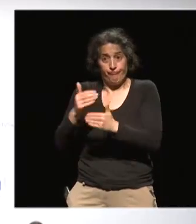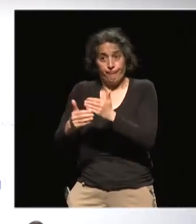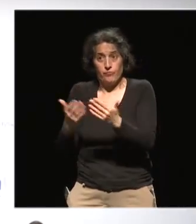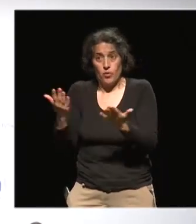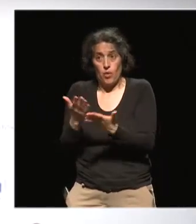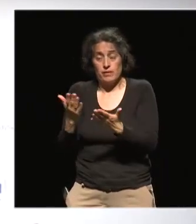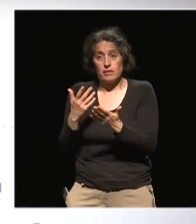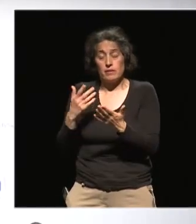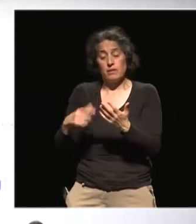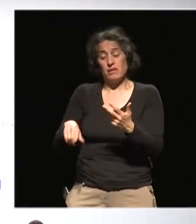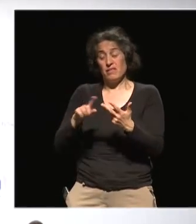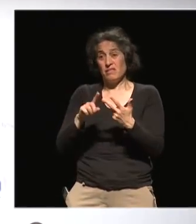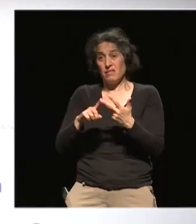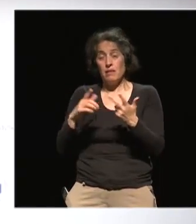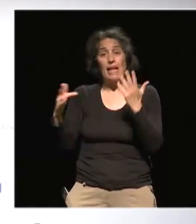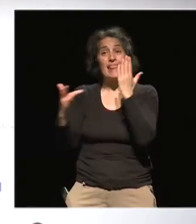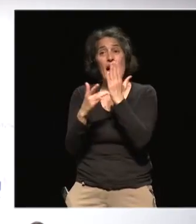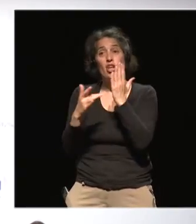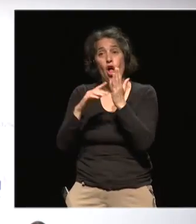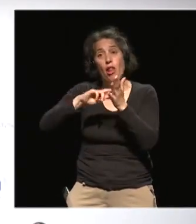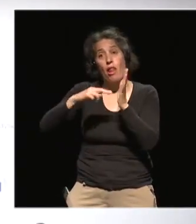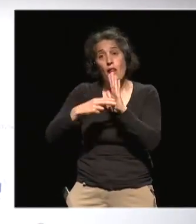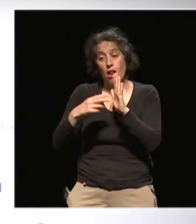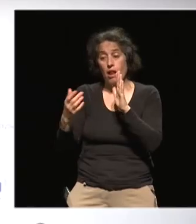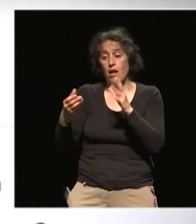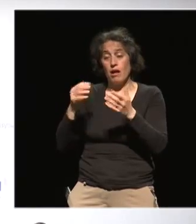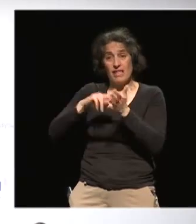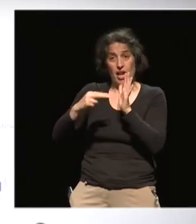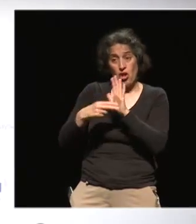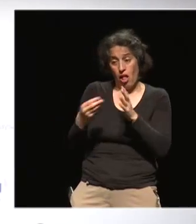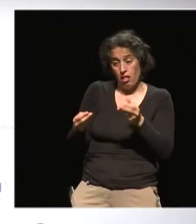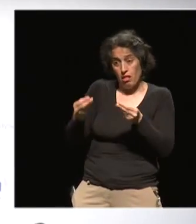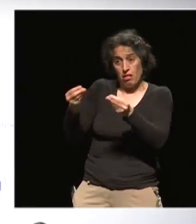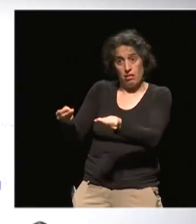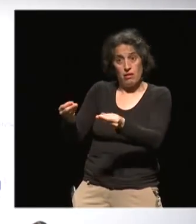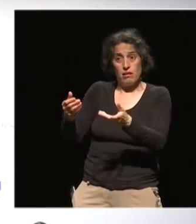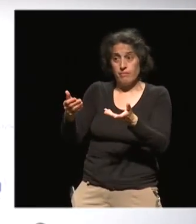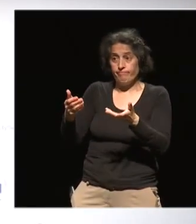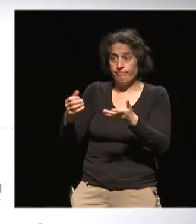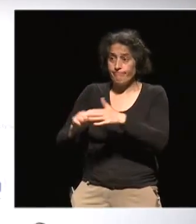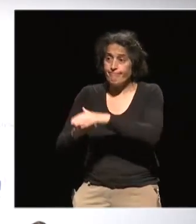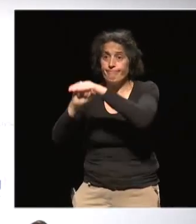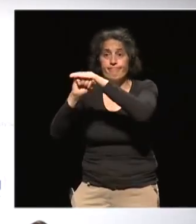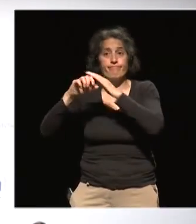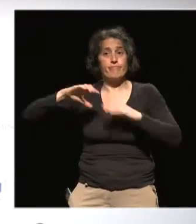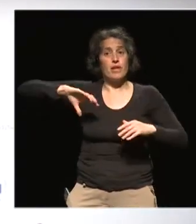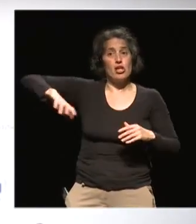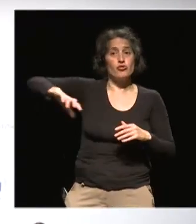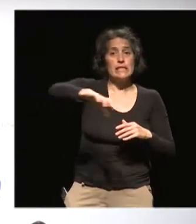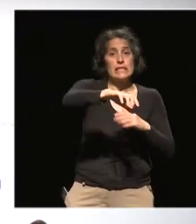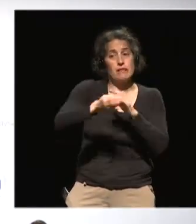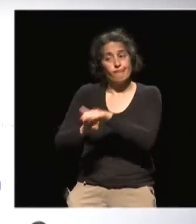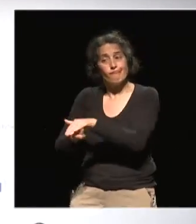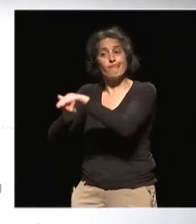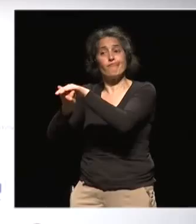technological solutions that might be made available to implement the targets that we've agreed to.